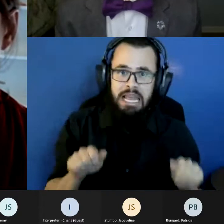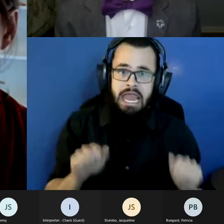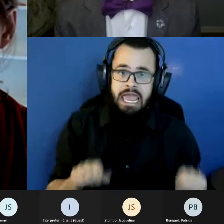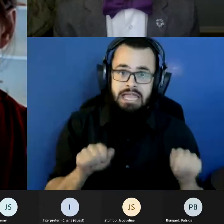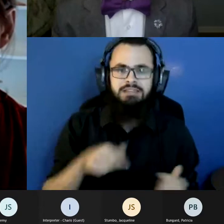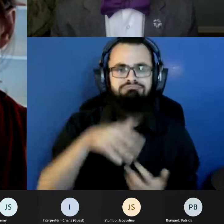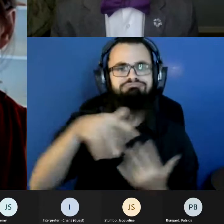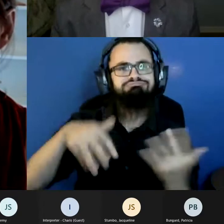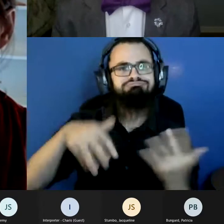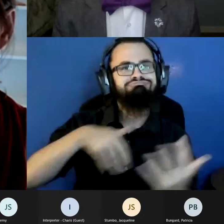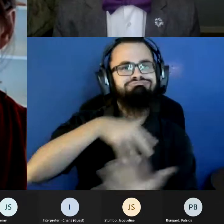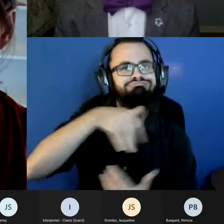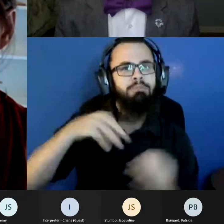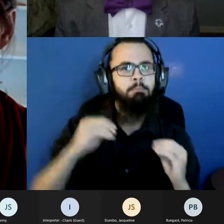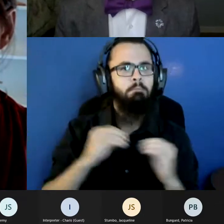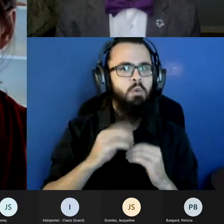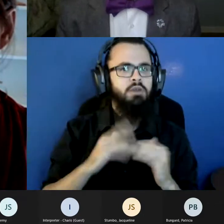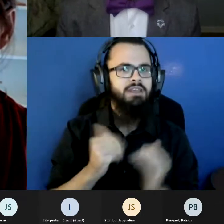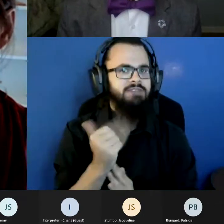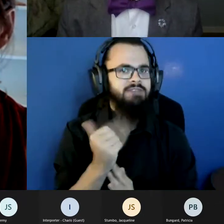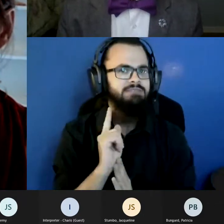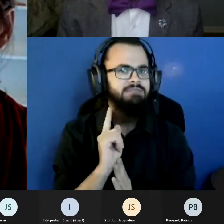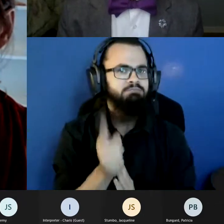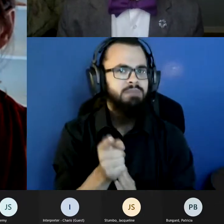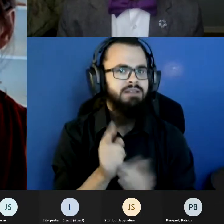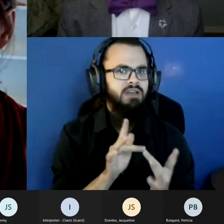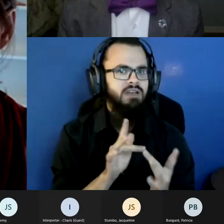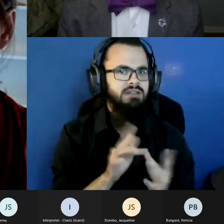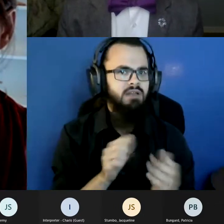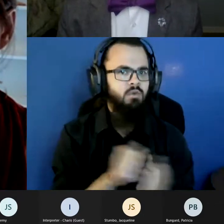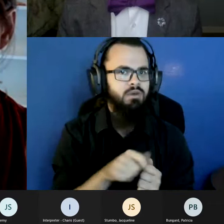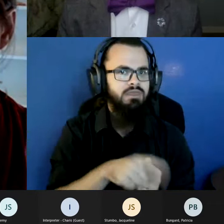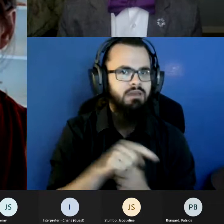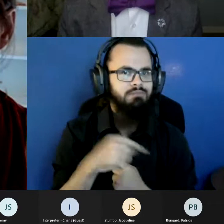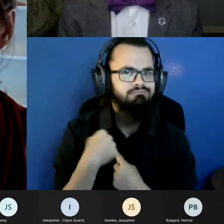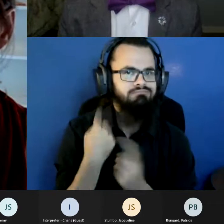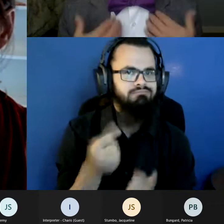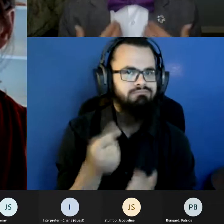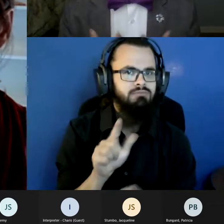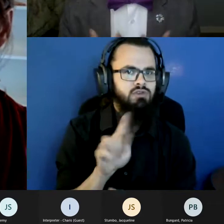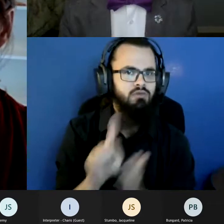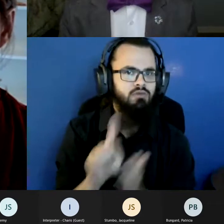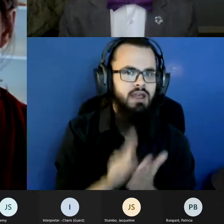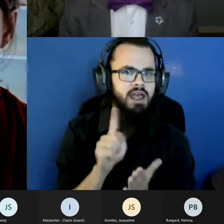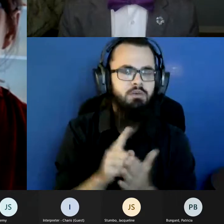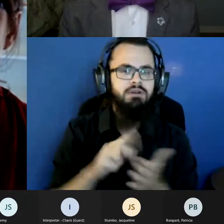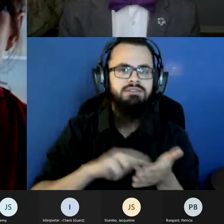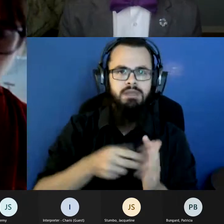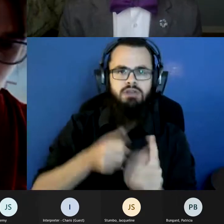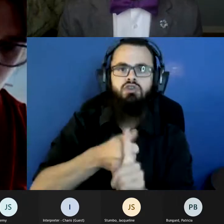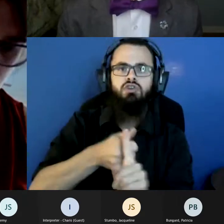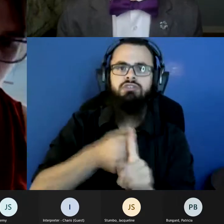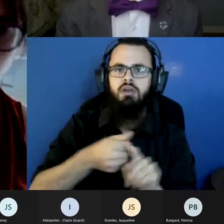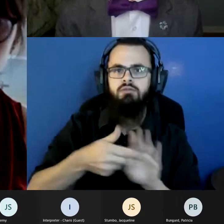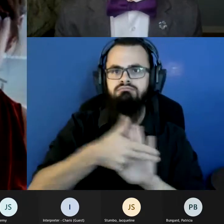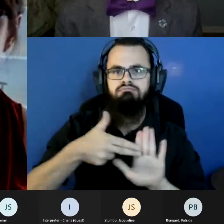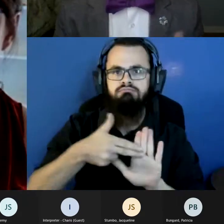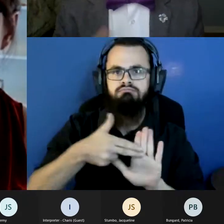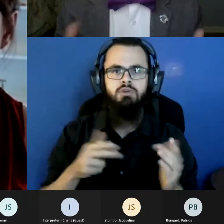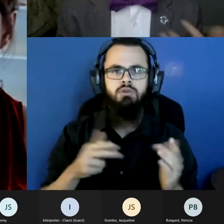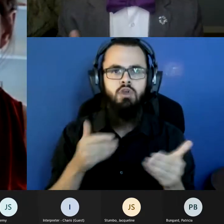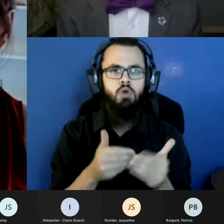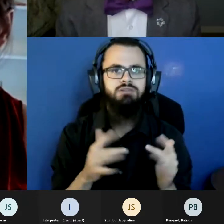of contact with them. And in that instance, you would likely be identified as a close contact, and you yourself would be expected to